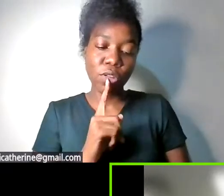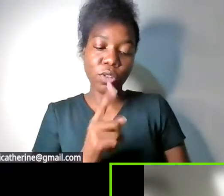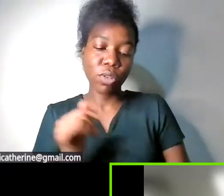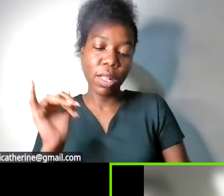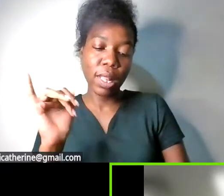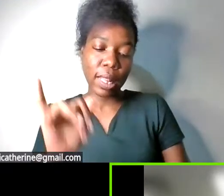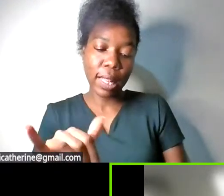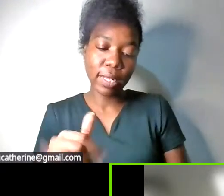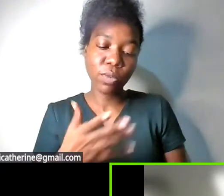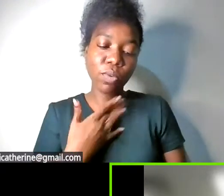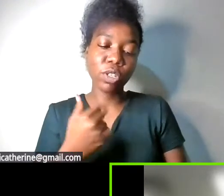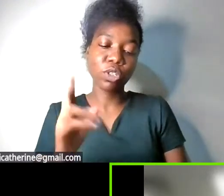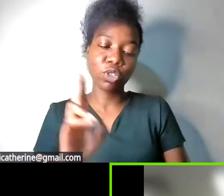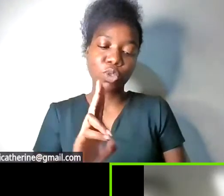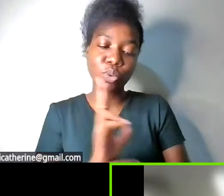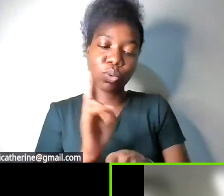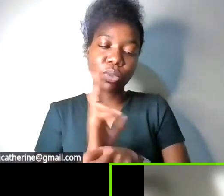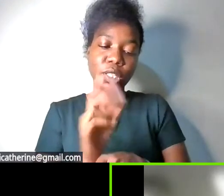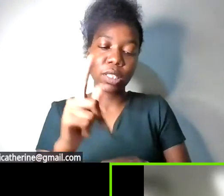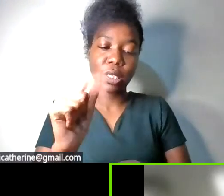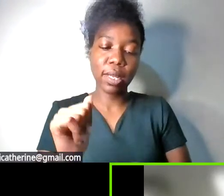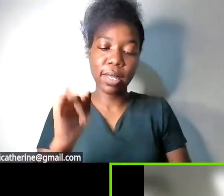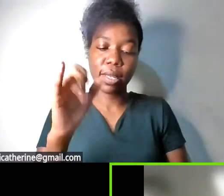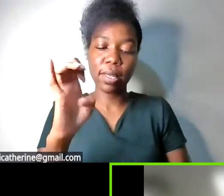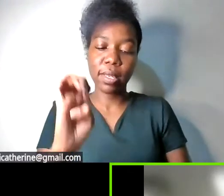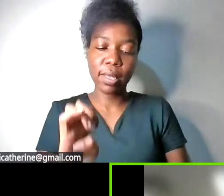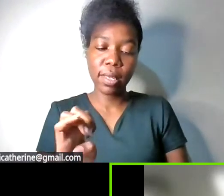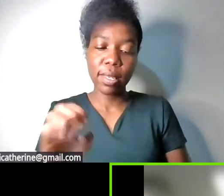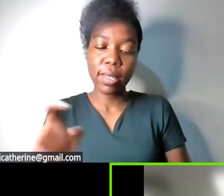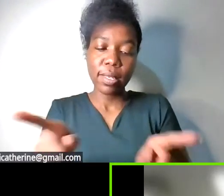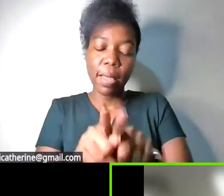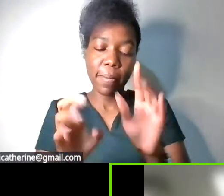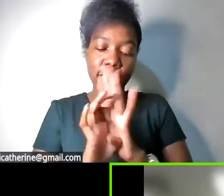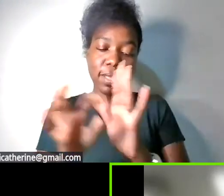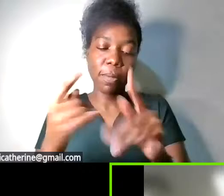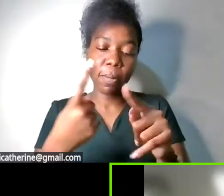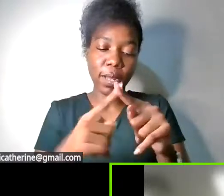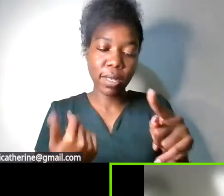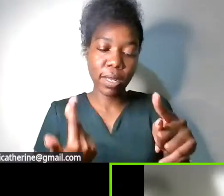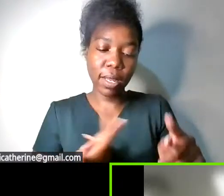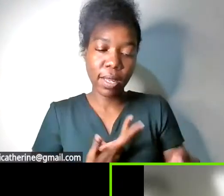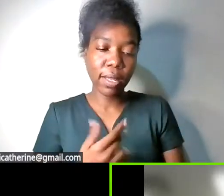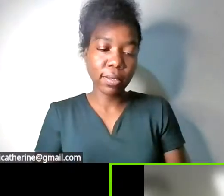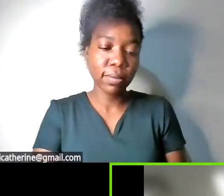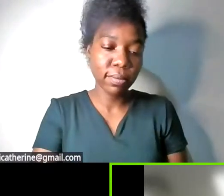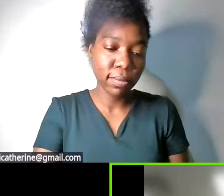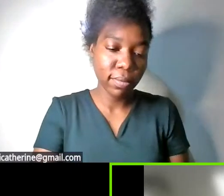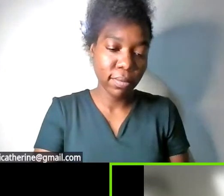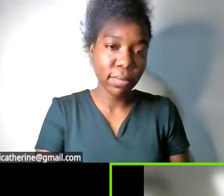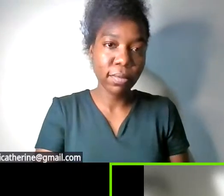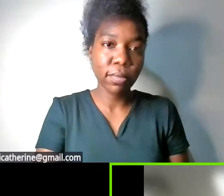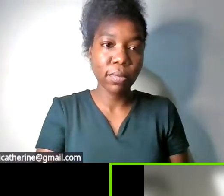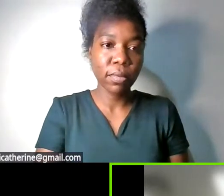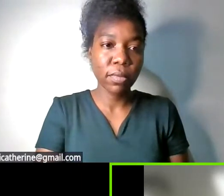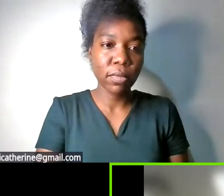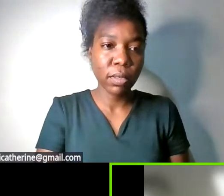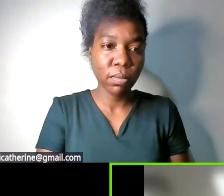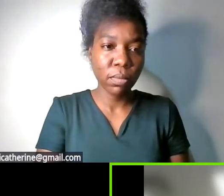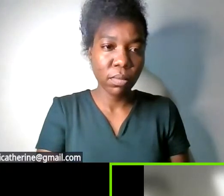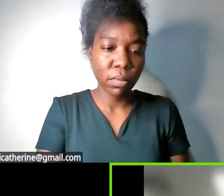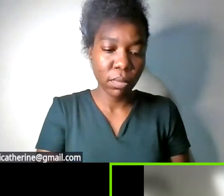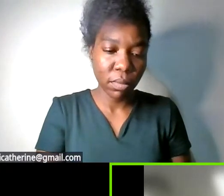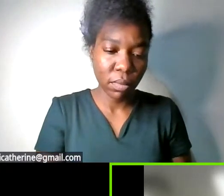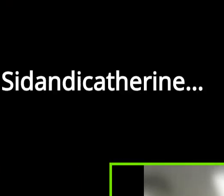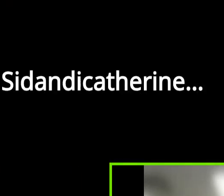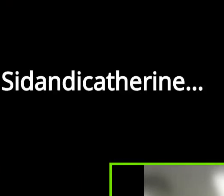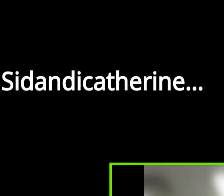using Taiyi as an example, but these are the choices that you need to make as parents. And again, I can only speak from experience on, from when I was growing